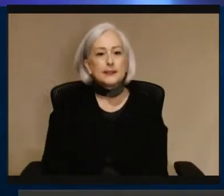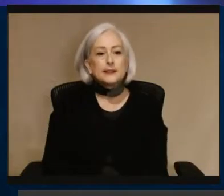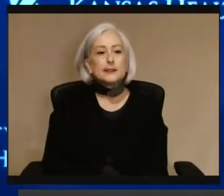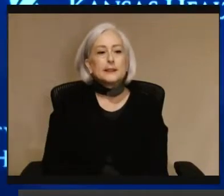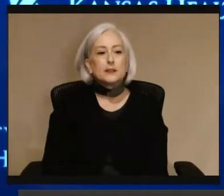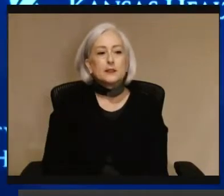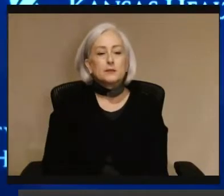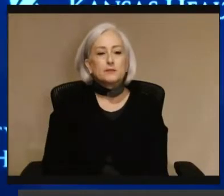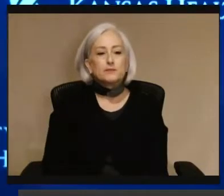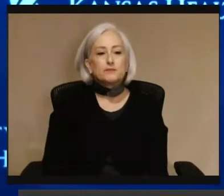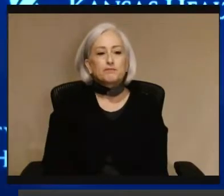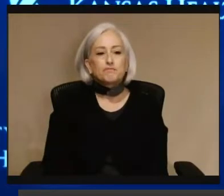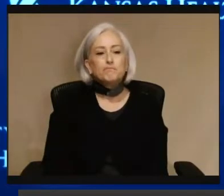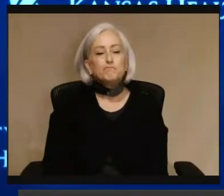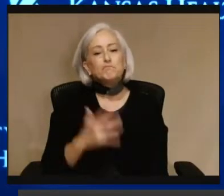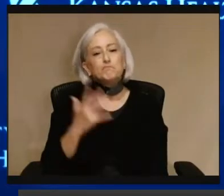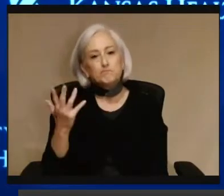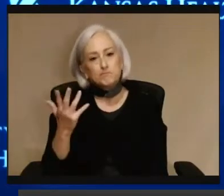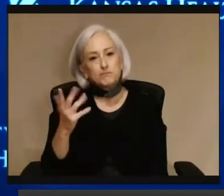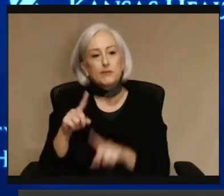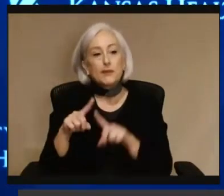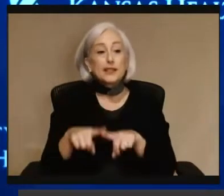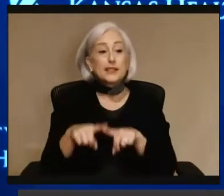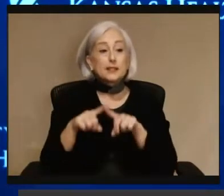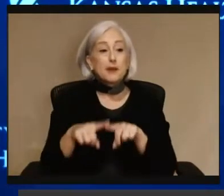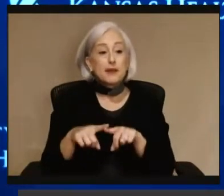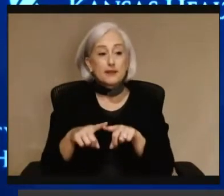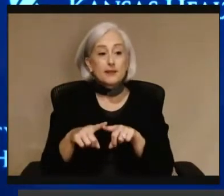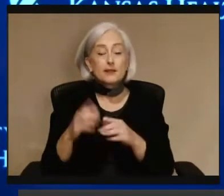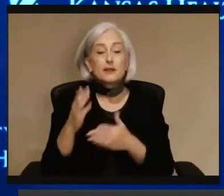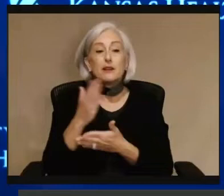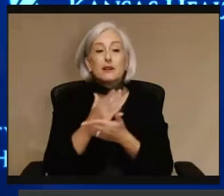It depends. Certain disorders like